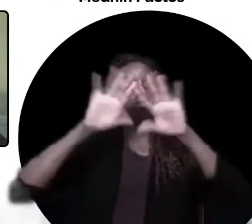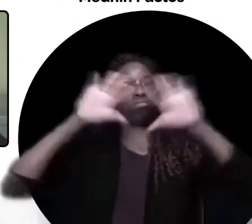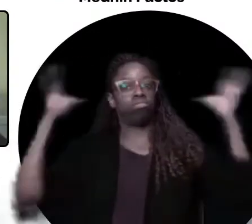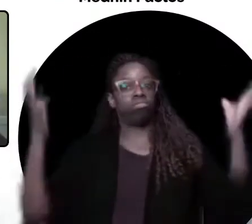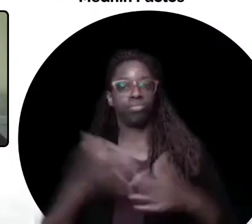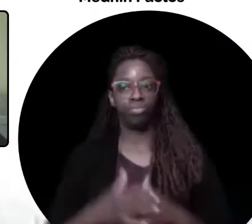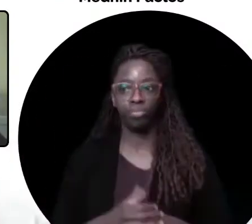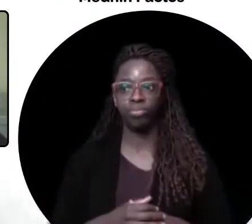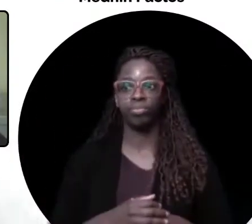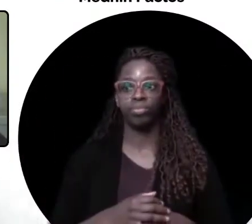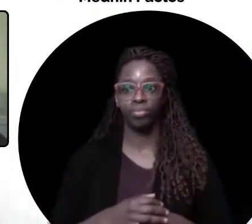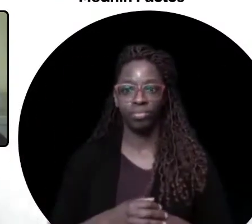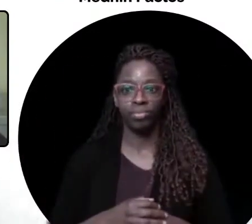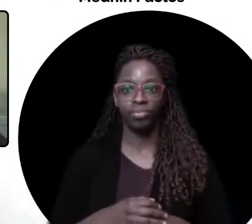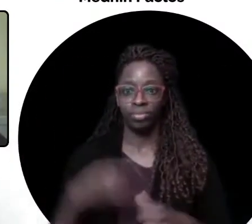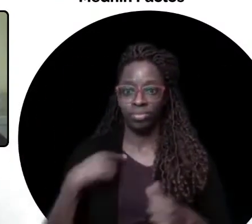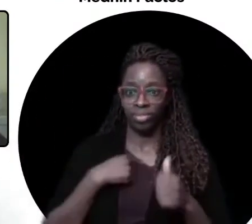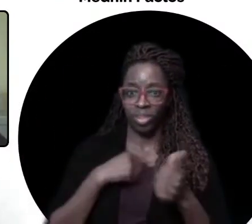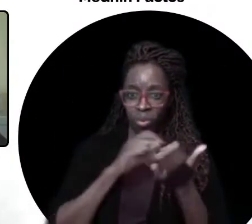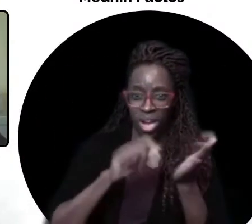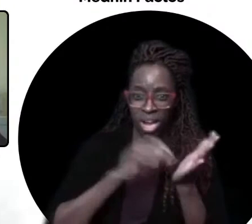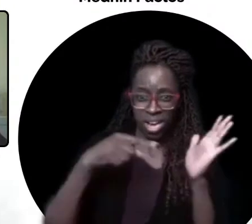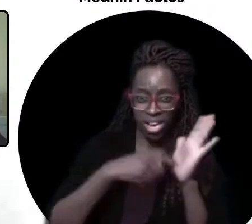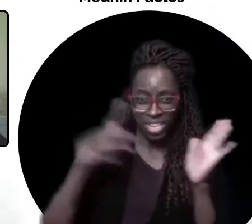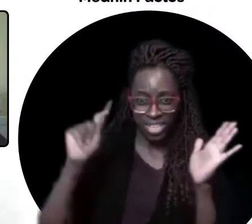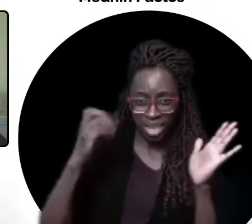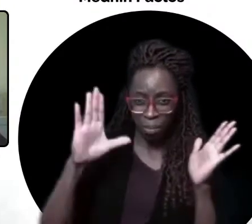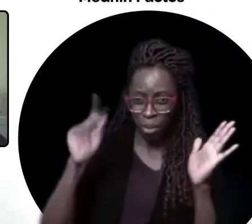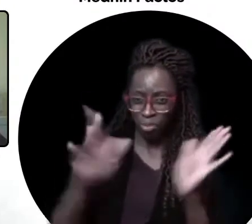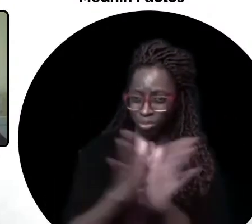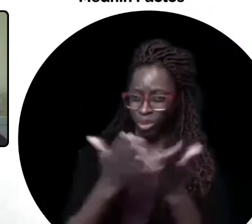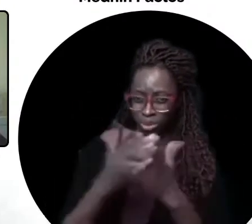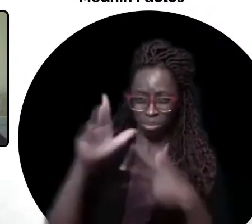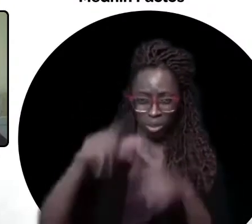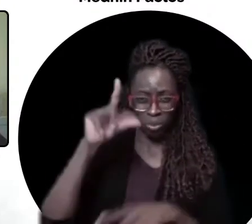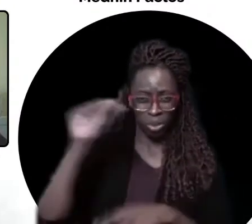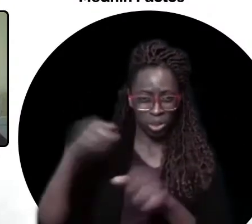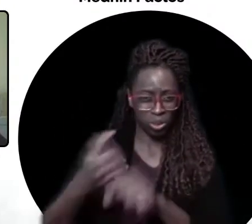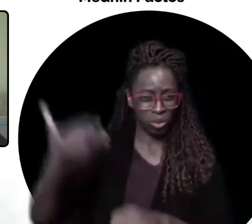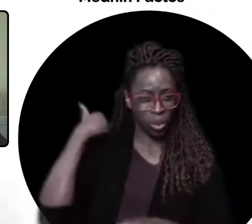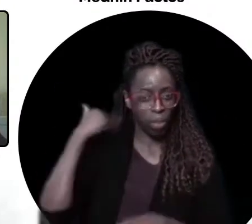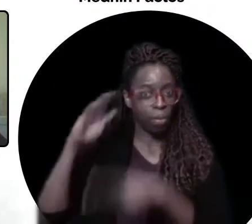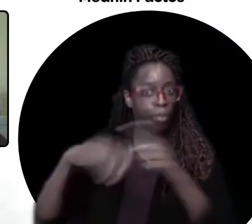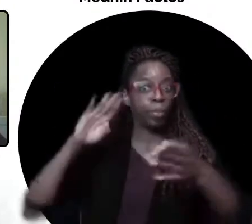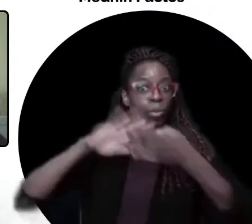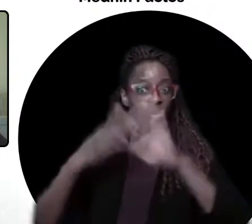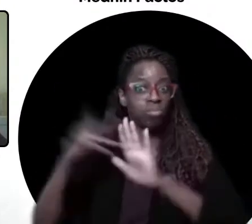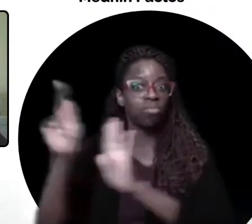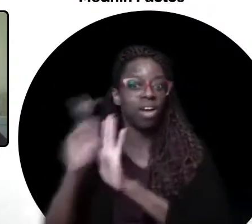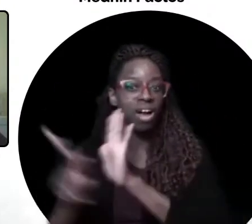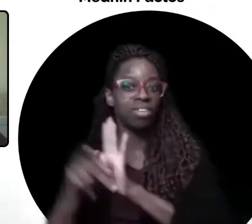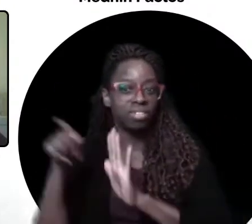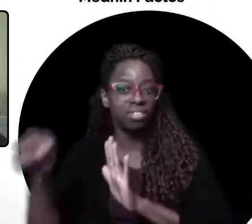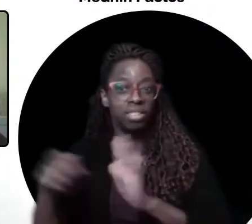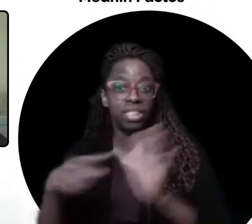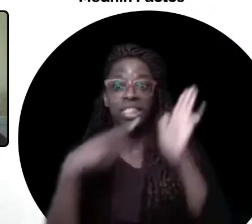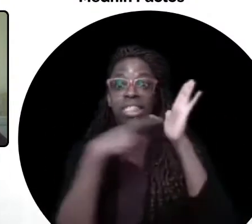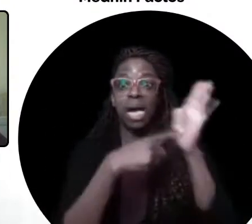get involved. So, and that turns me to Angela, who gets to close us out in a way.